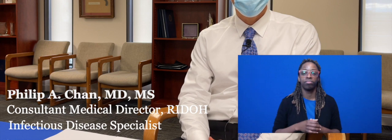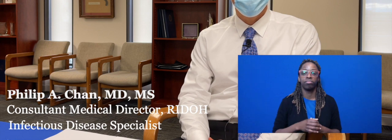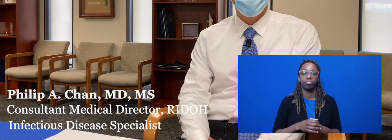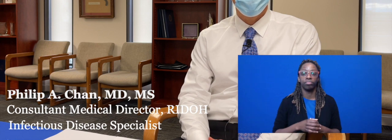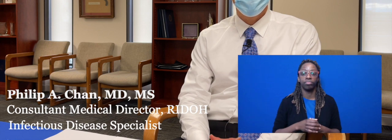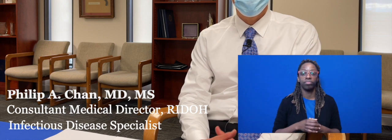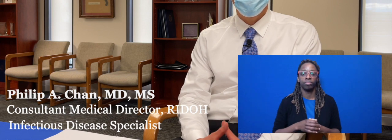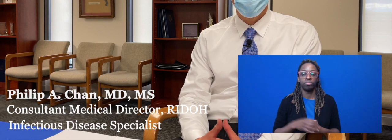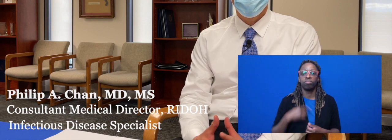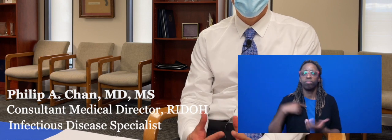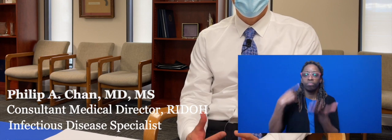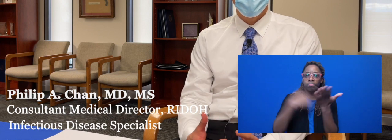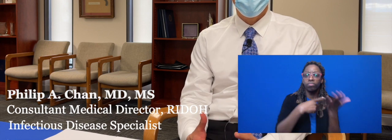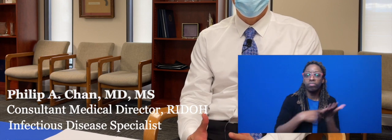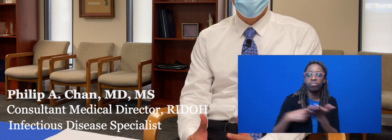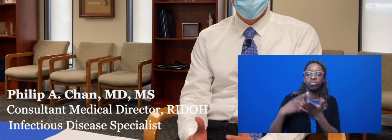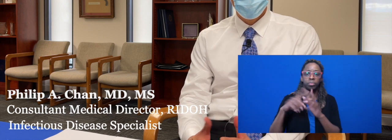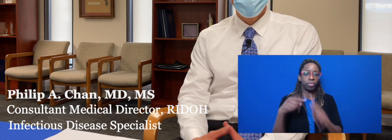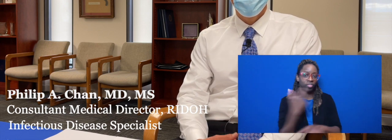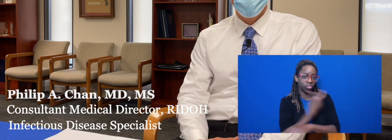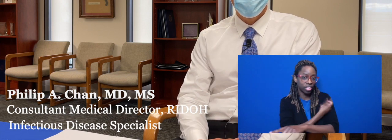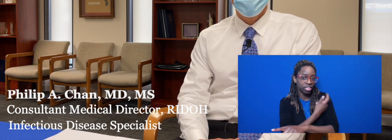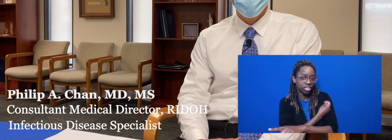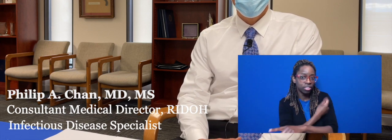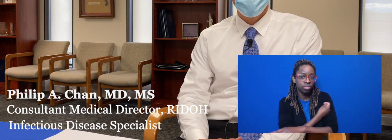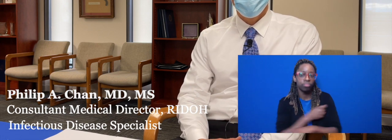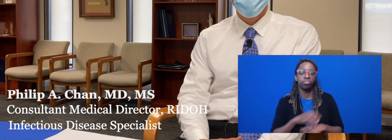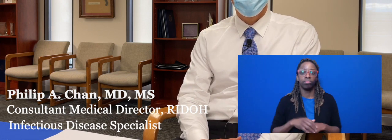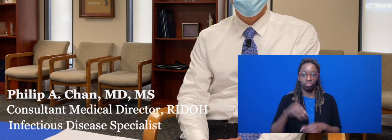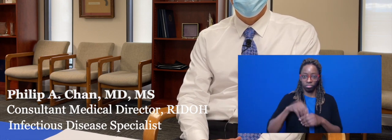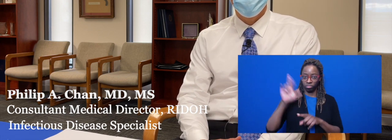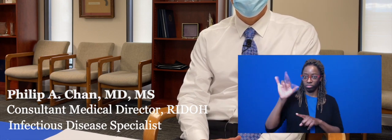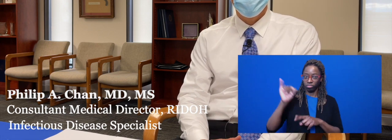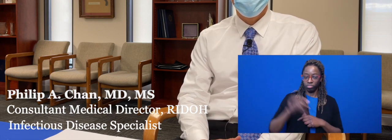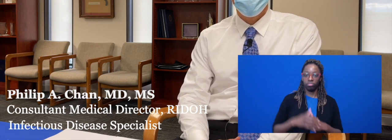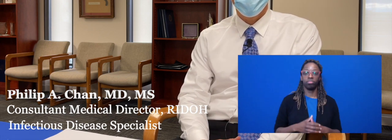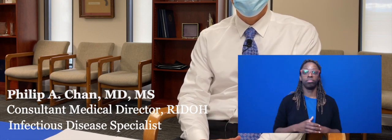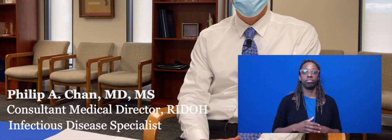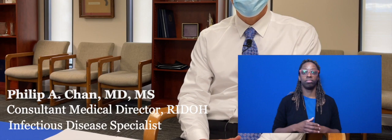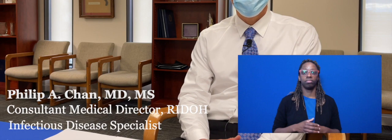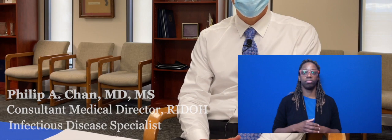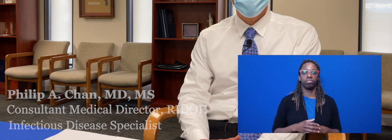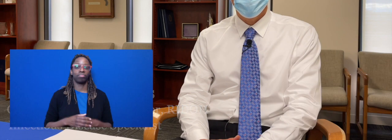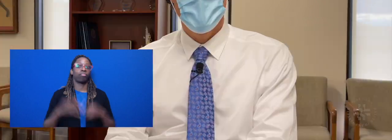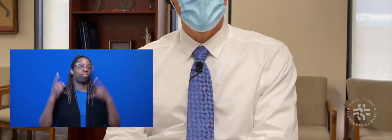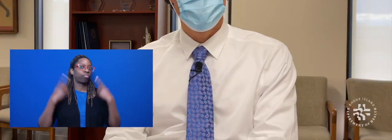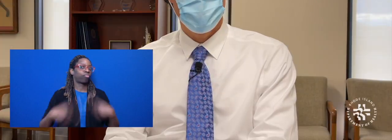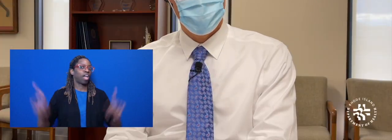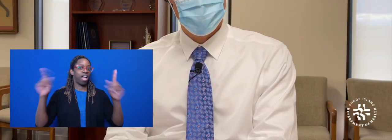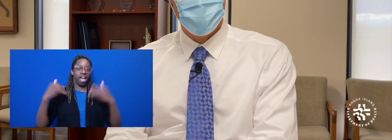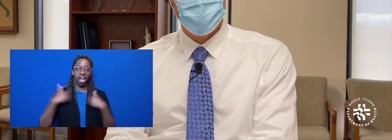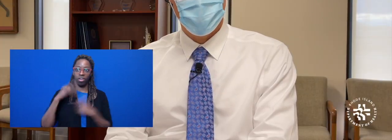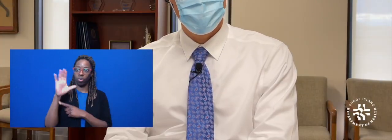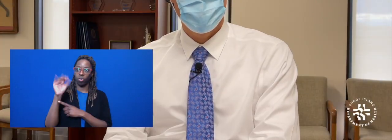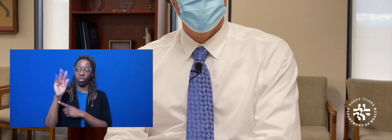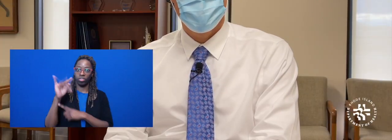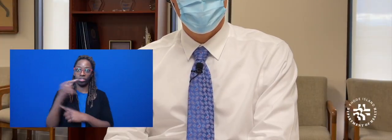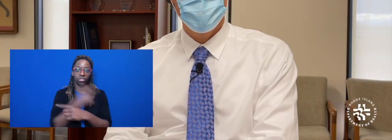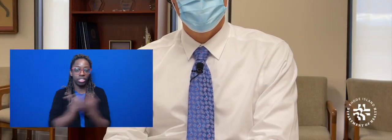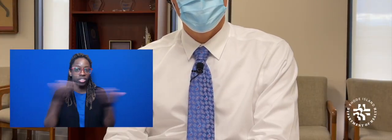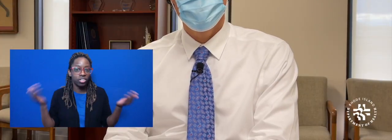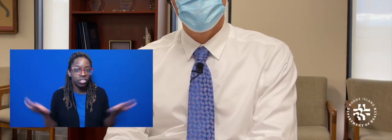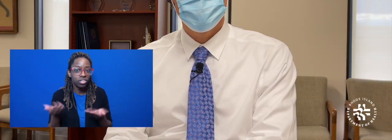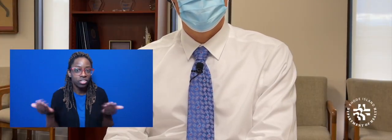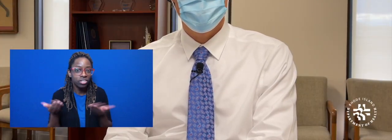state, which have been reviewed by the FDA and given guidance by the CDC. Very exciting. I really